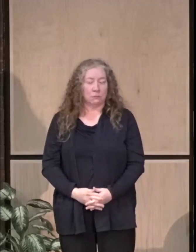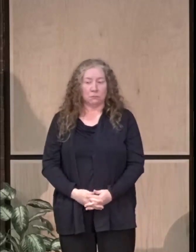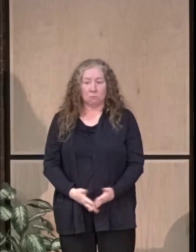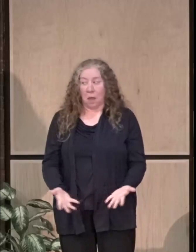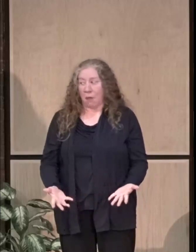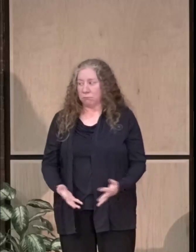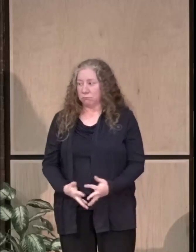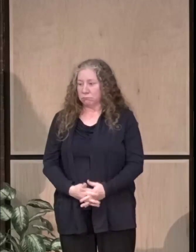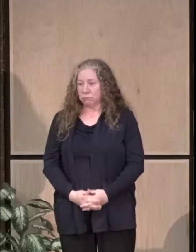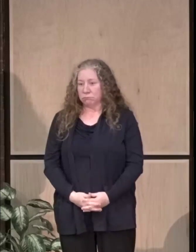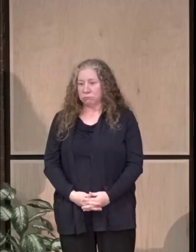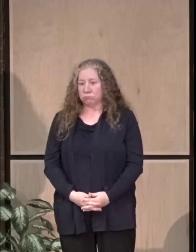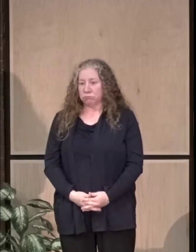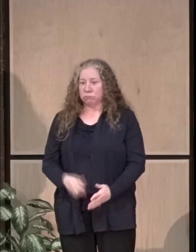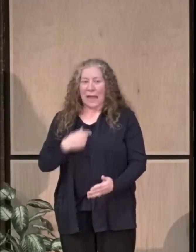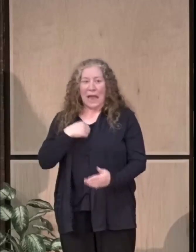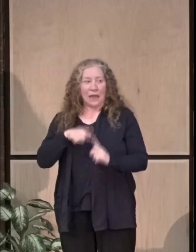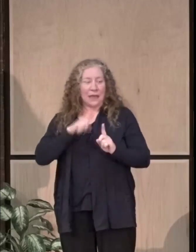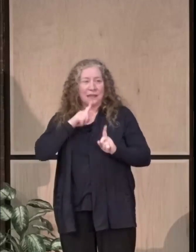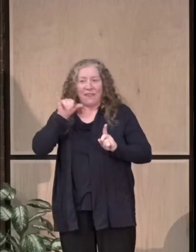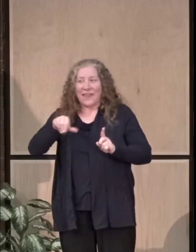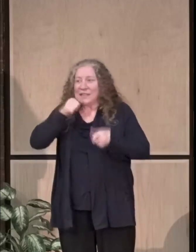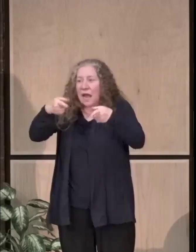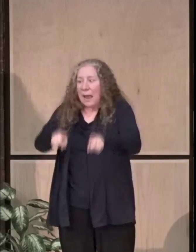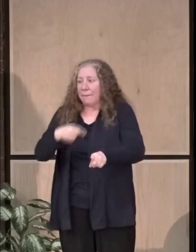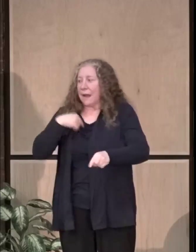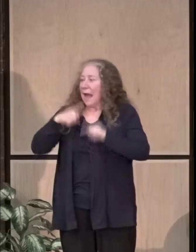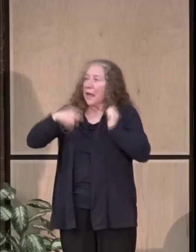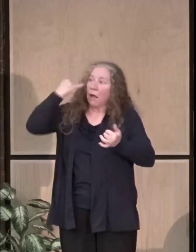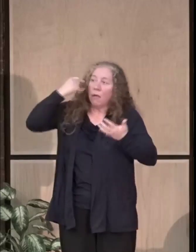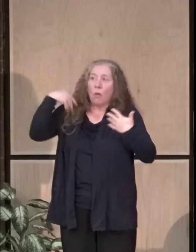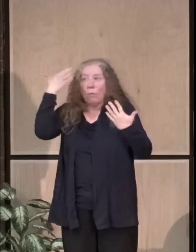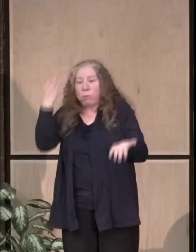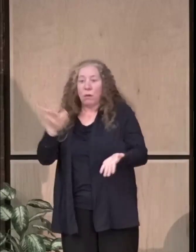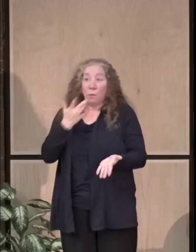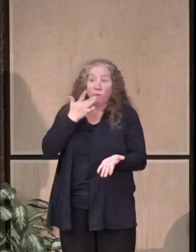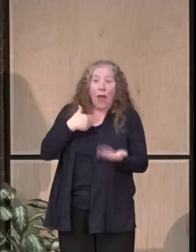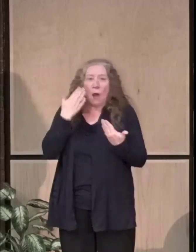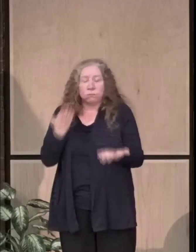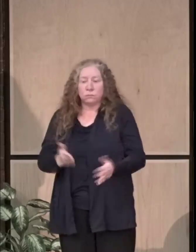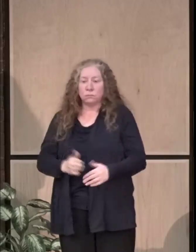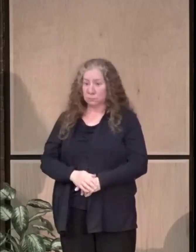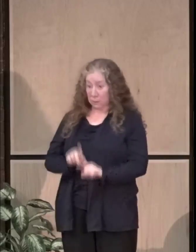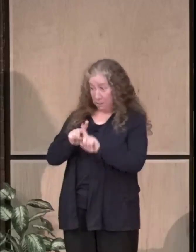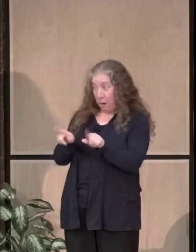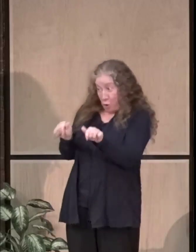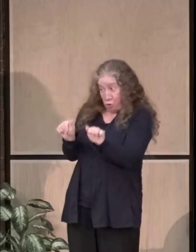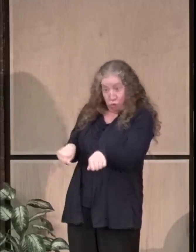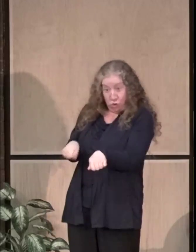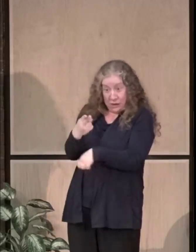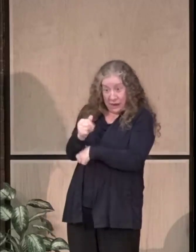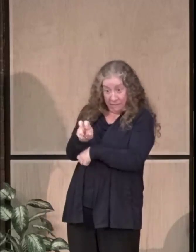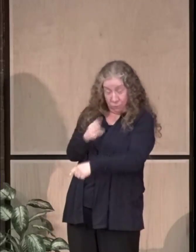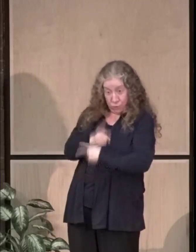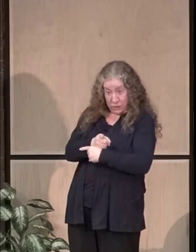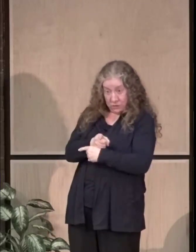I don't, can't speak to that because it didn't occur. So I'm not sure if it would have been preferable or not. It was an option, wasn't it? I mean,